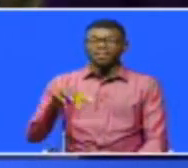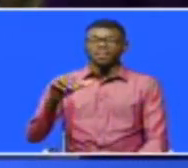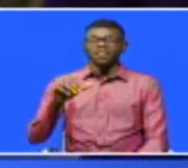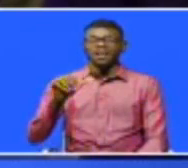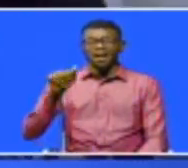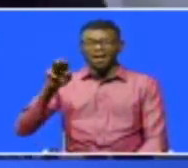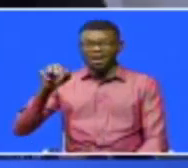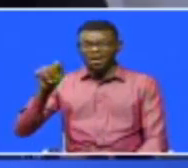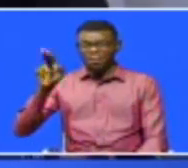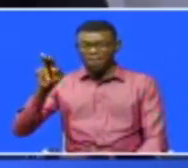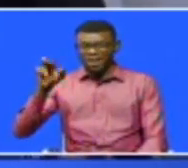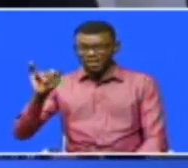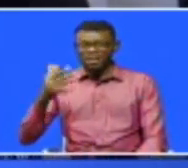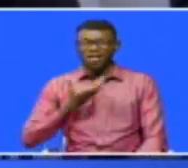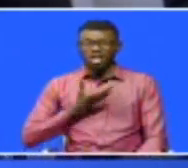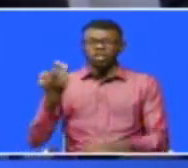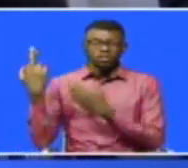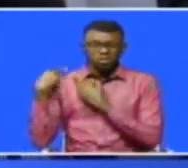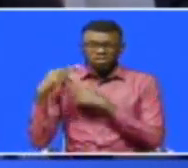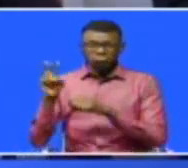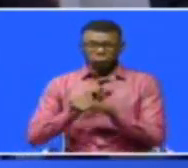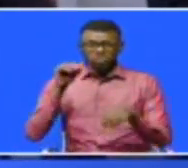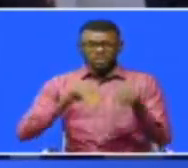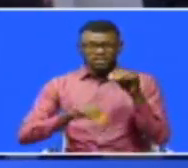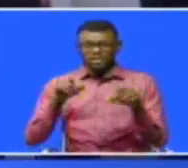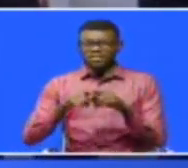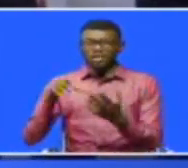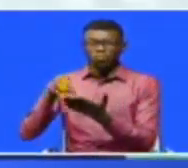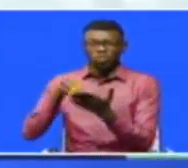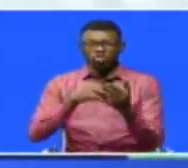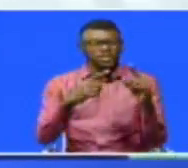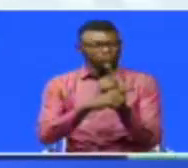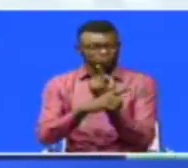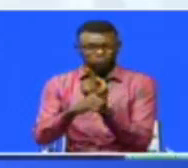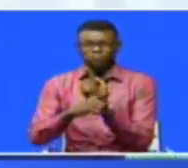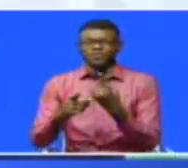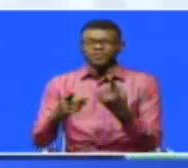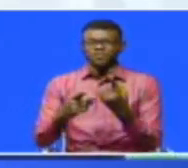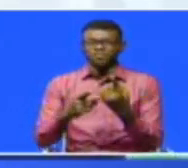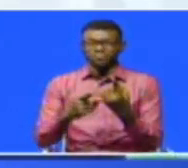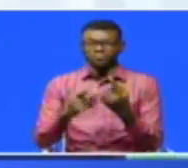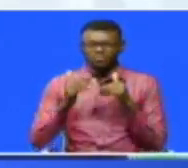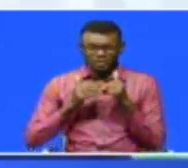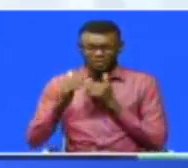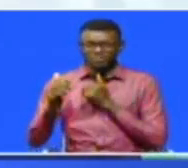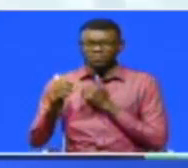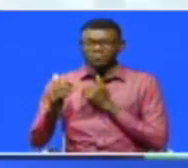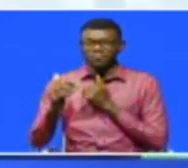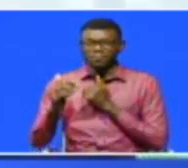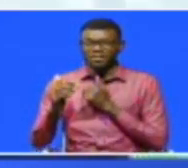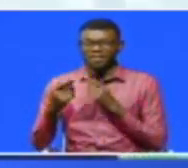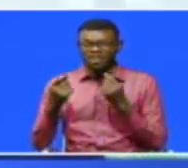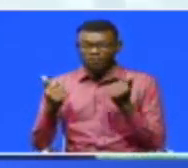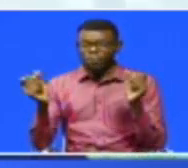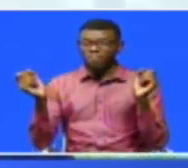to oversee the election process to fill national positions for the various party organs. In the next few months, as we do